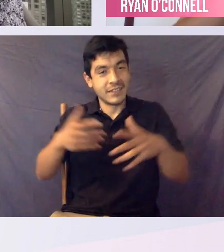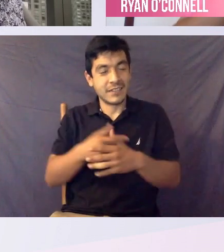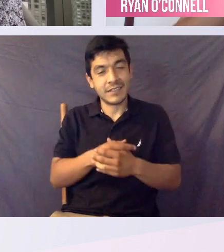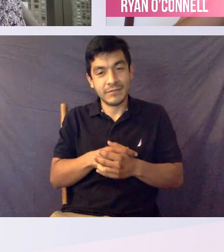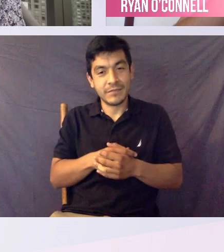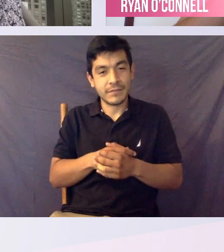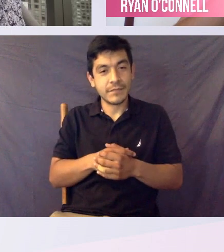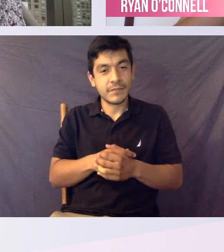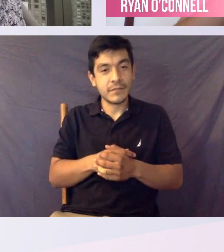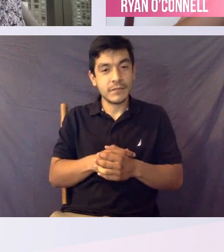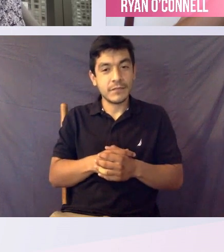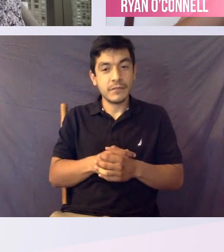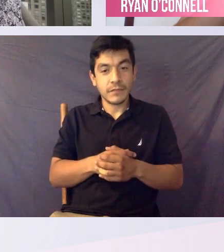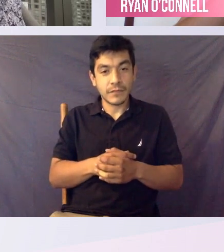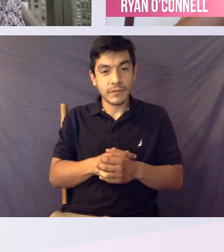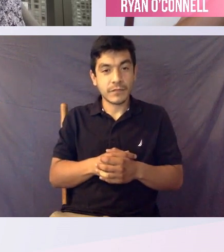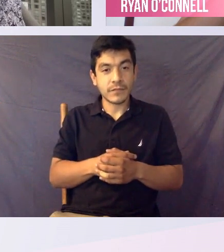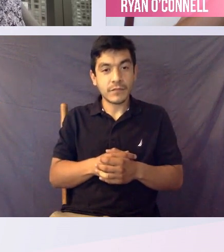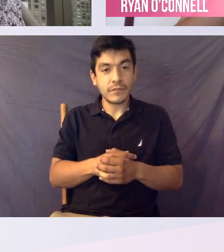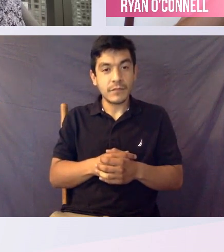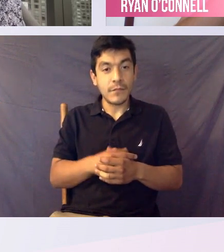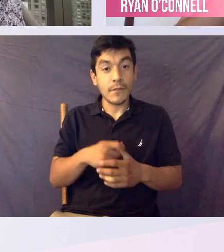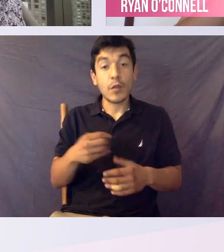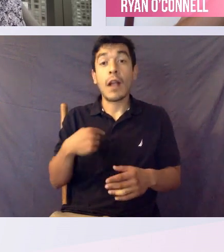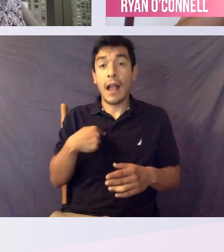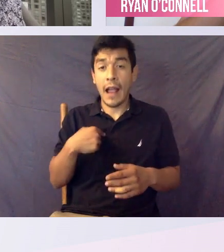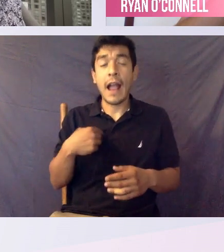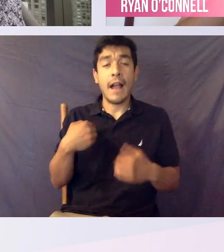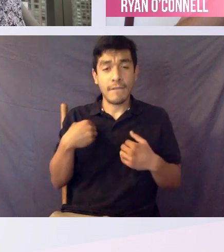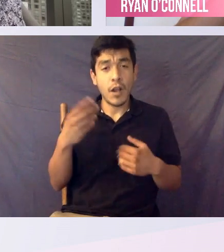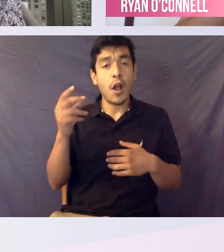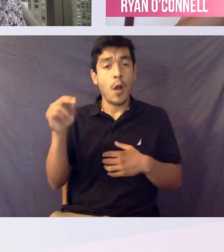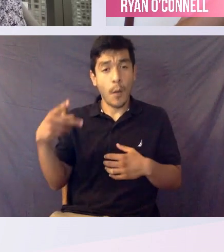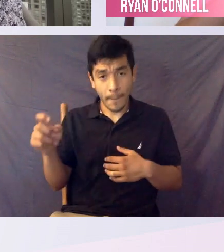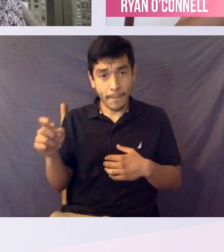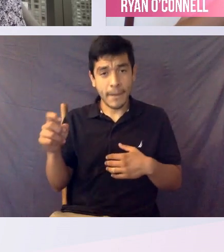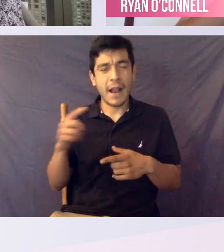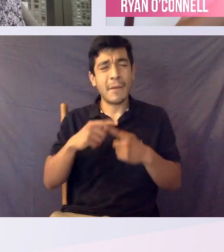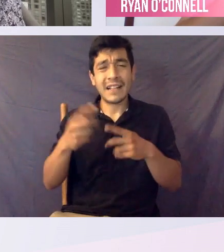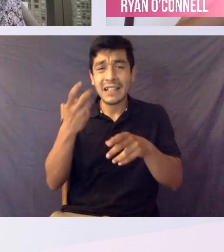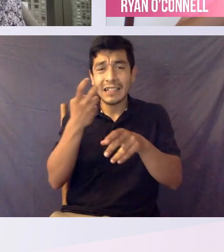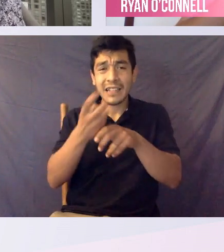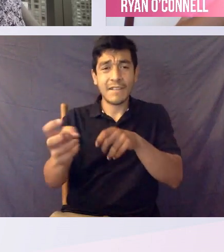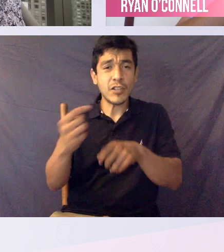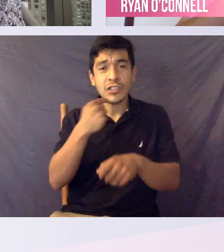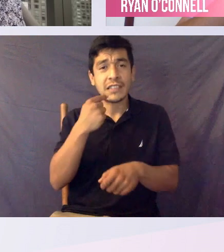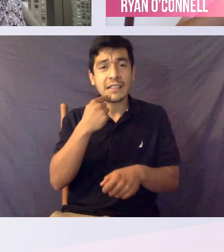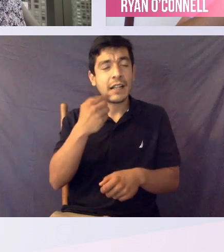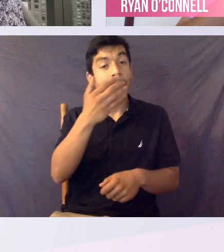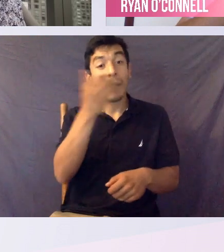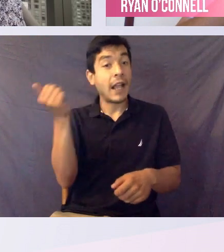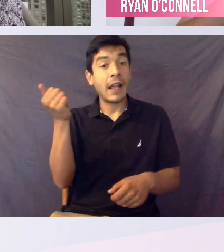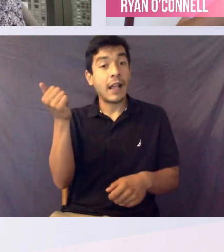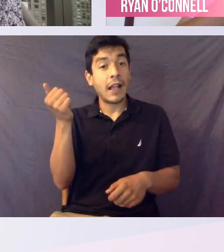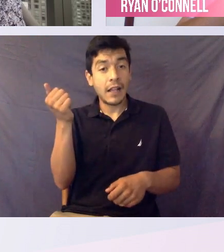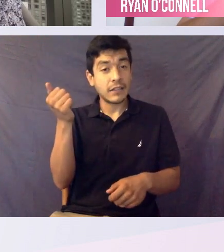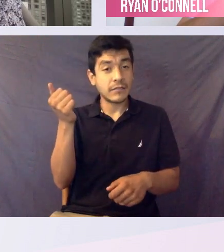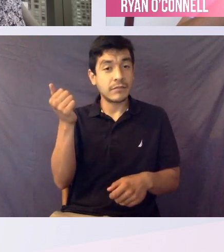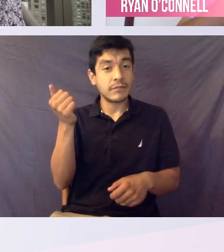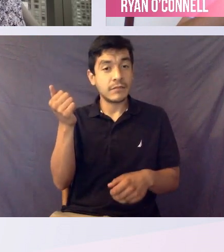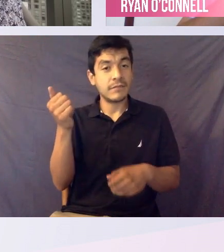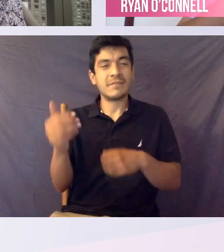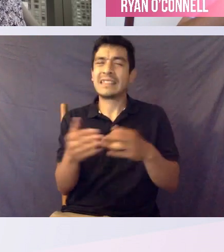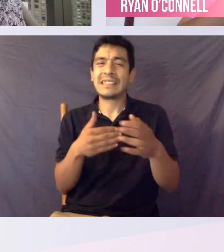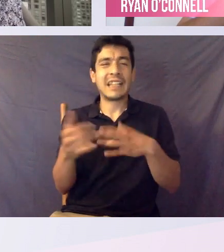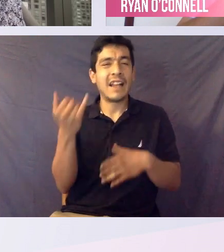because so I am hopeful, but it's tough to say because first of all, like, even if you, even if I'm talking about